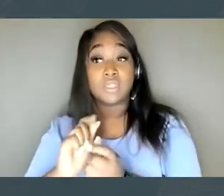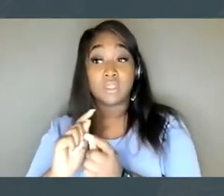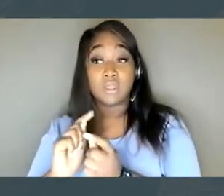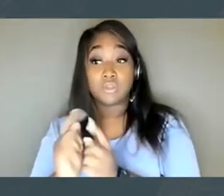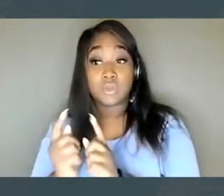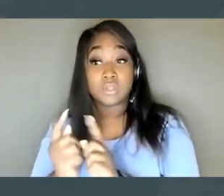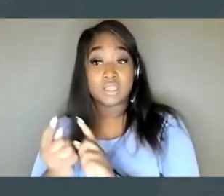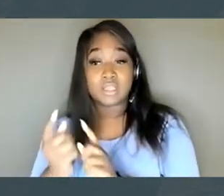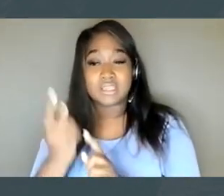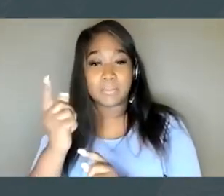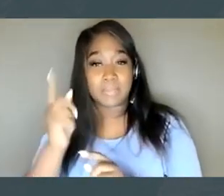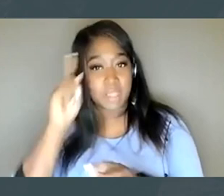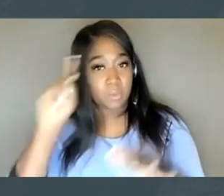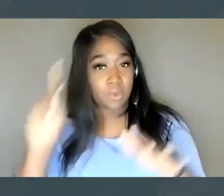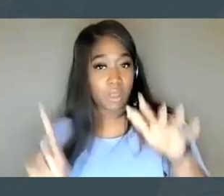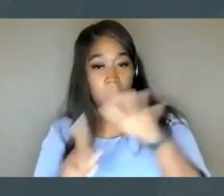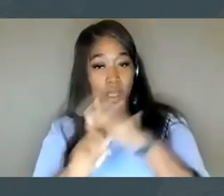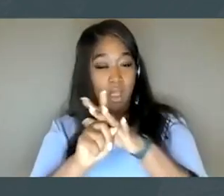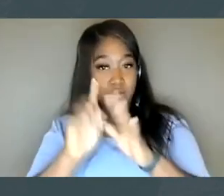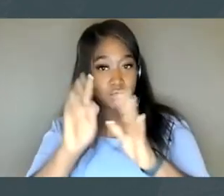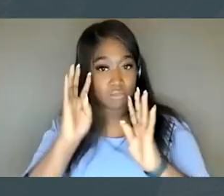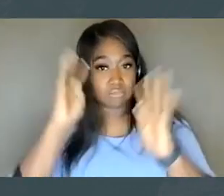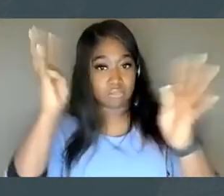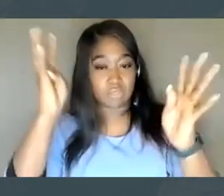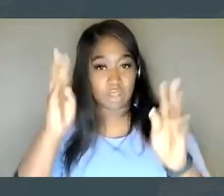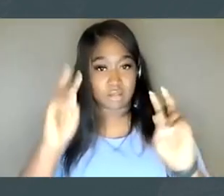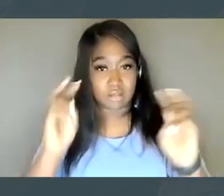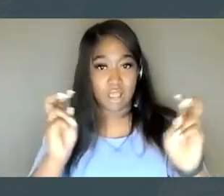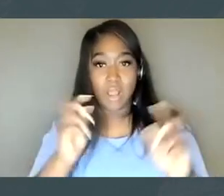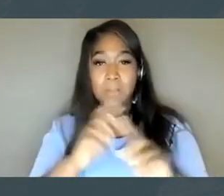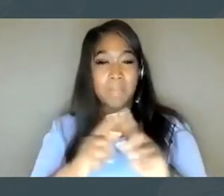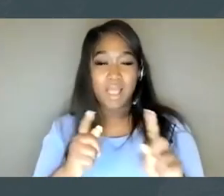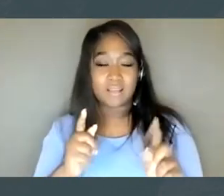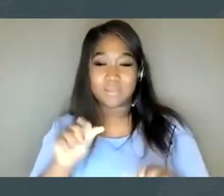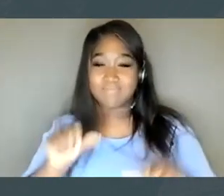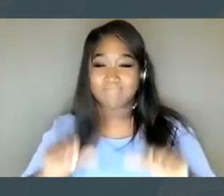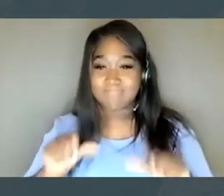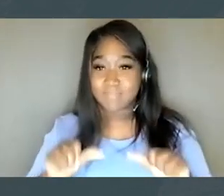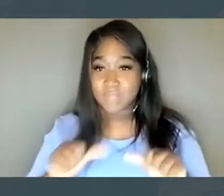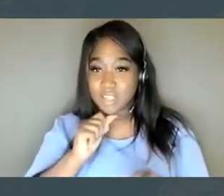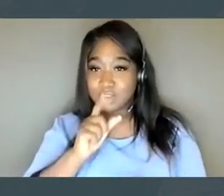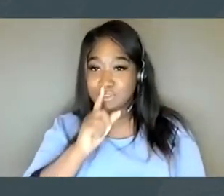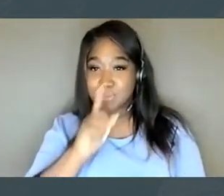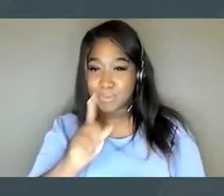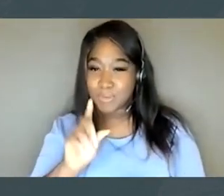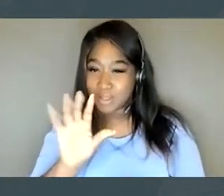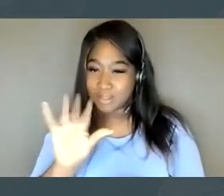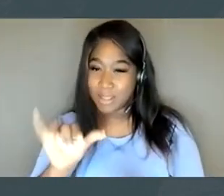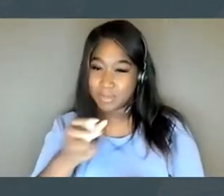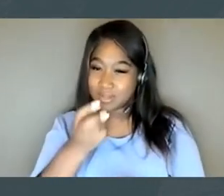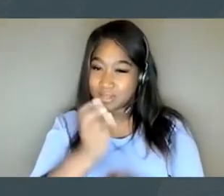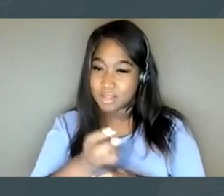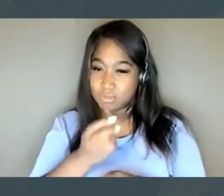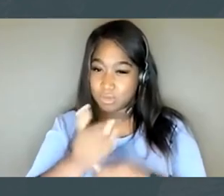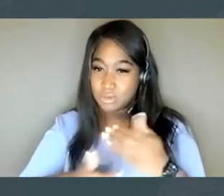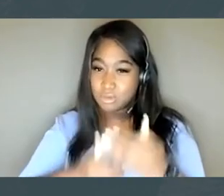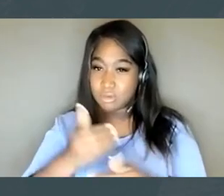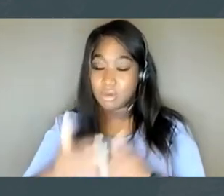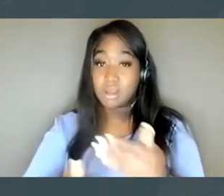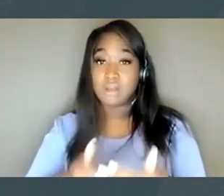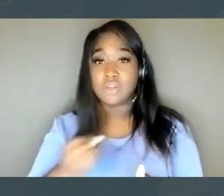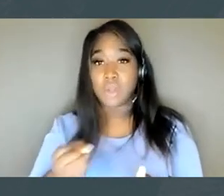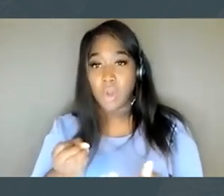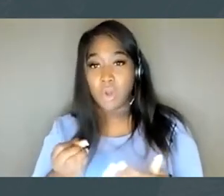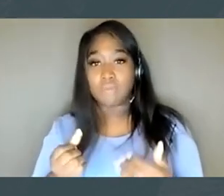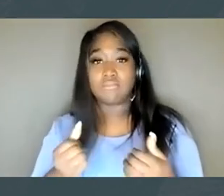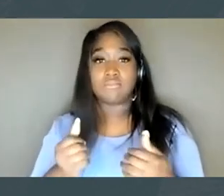something would come up. But I wasn't sure, and it was difficult. And I after some time, I have to